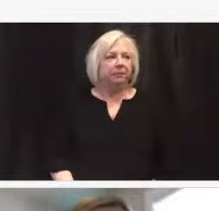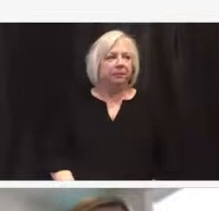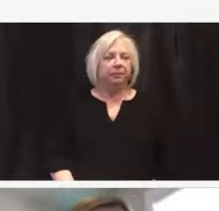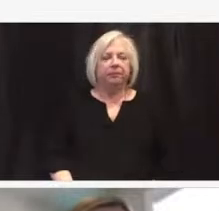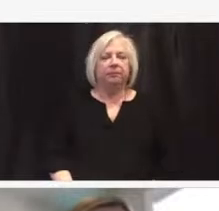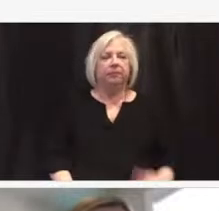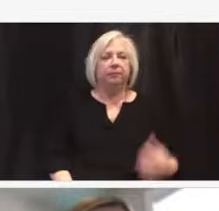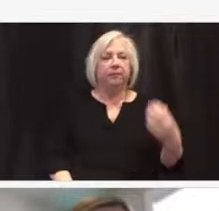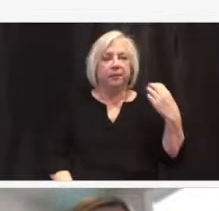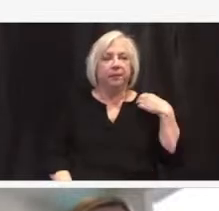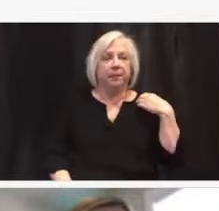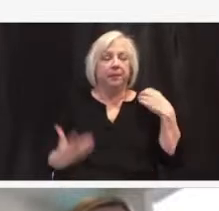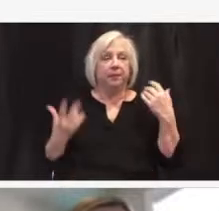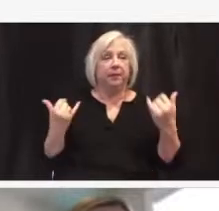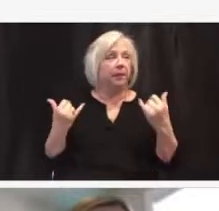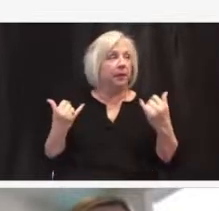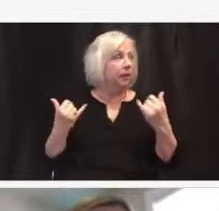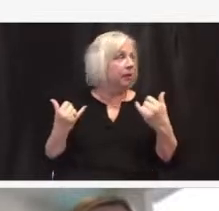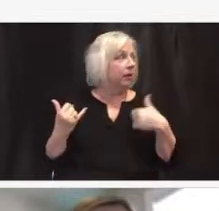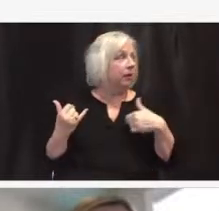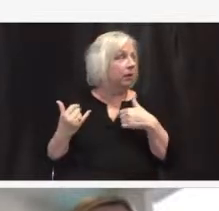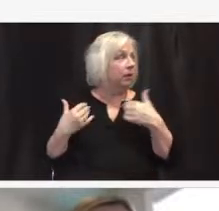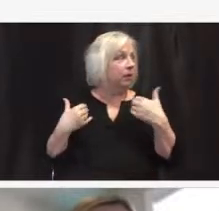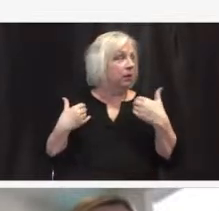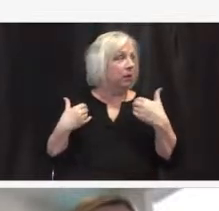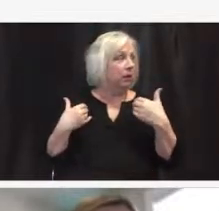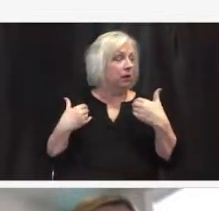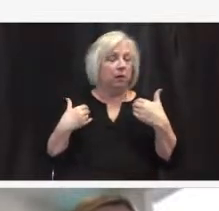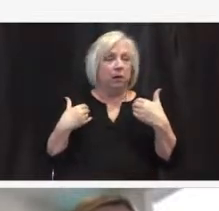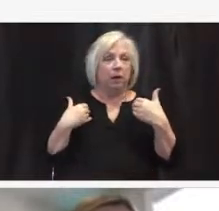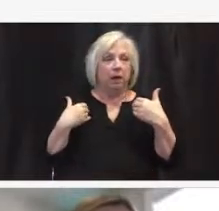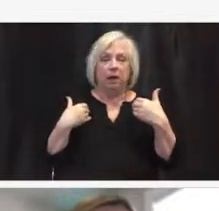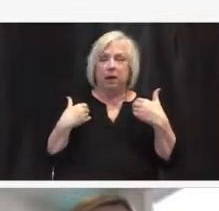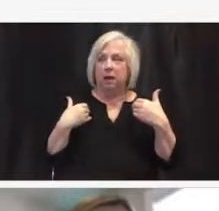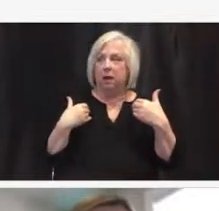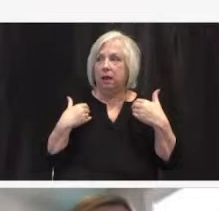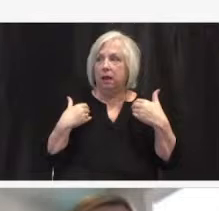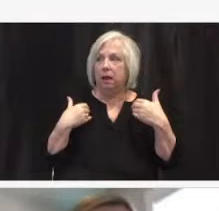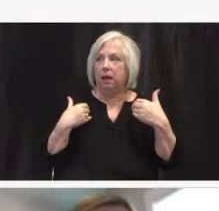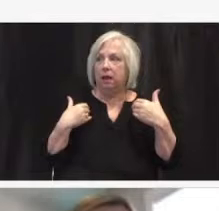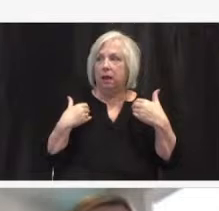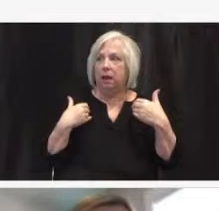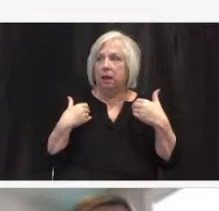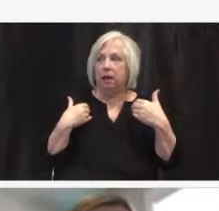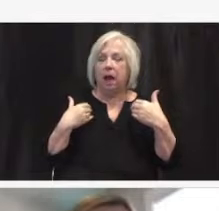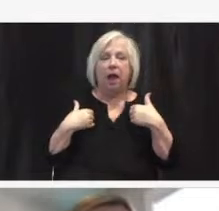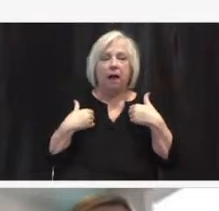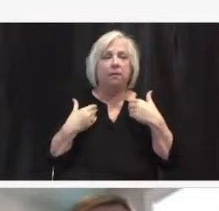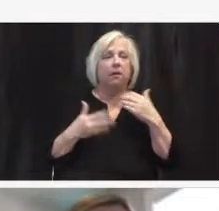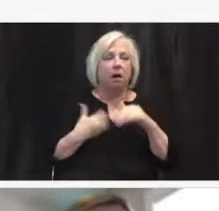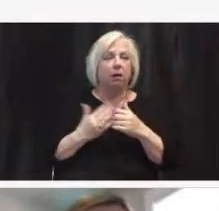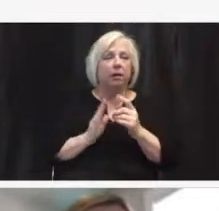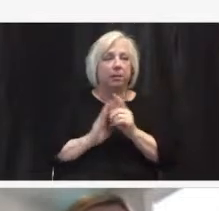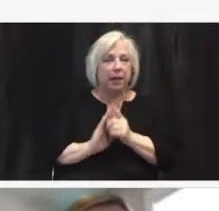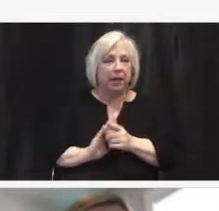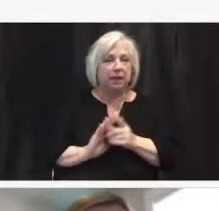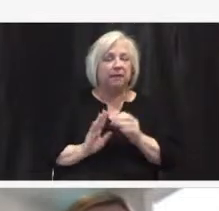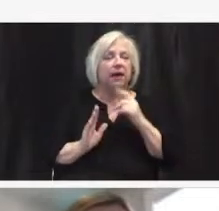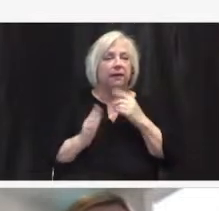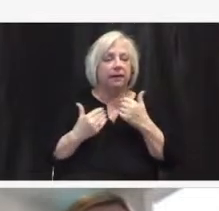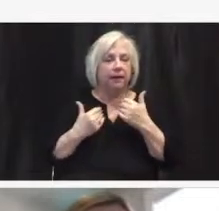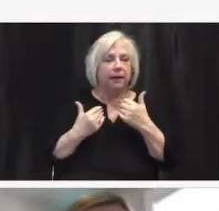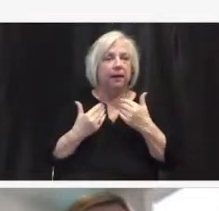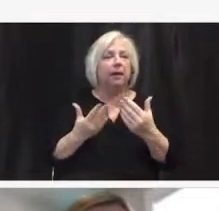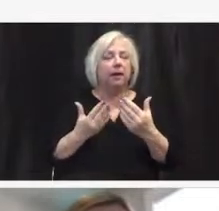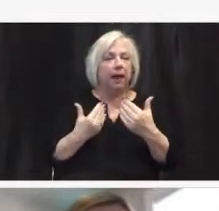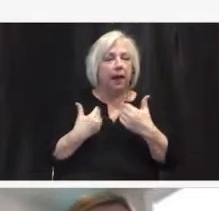Moving right along, we now have looked over the minutes. And so if I can get a motion for approval of